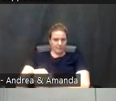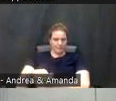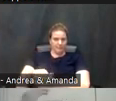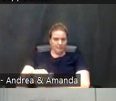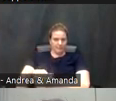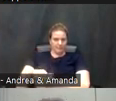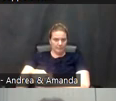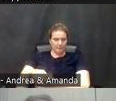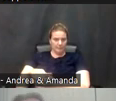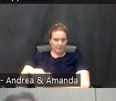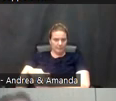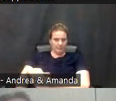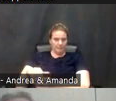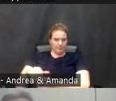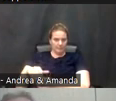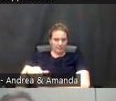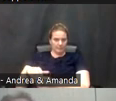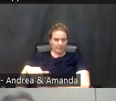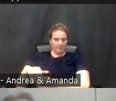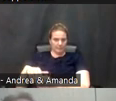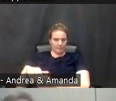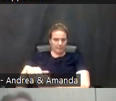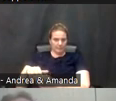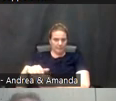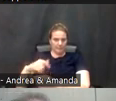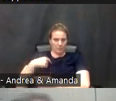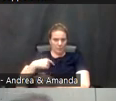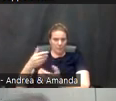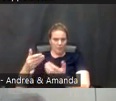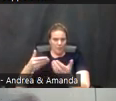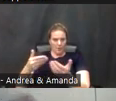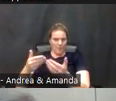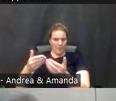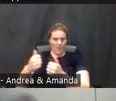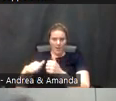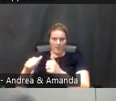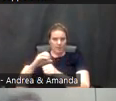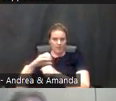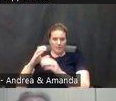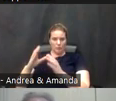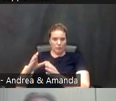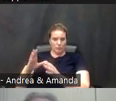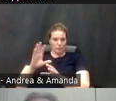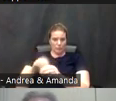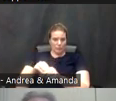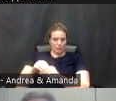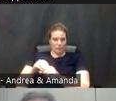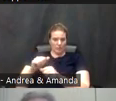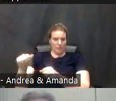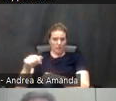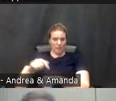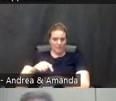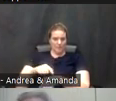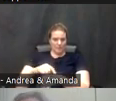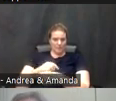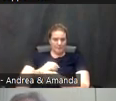It's okay. We welcome any other of the commissioners to participate at any time. I